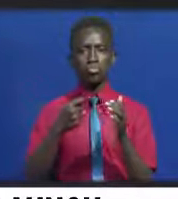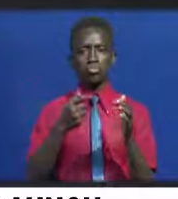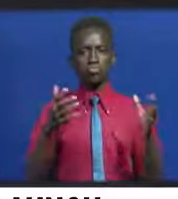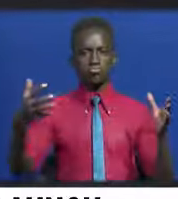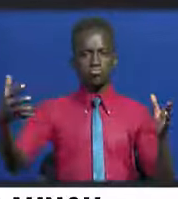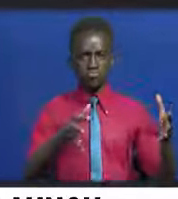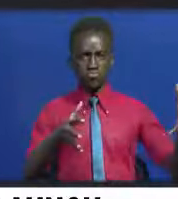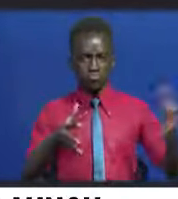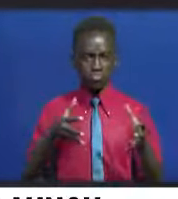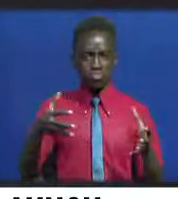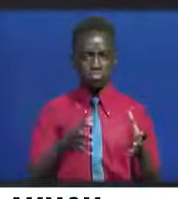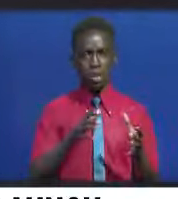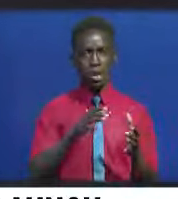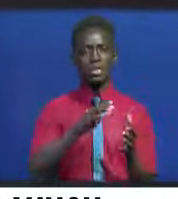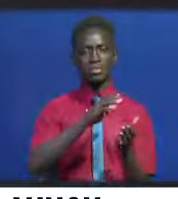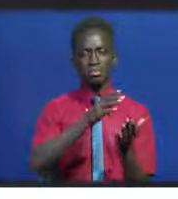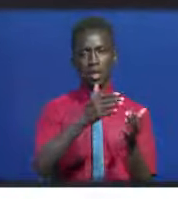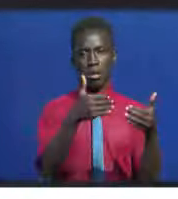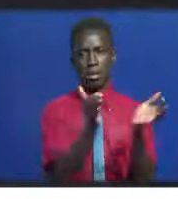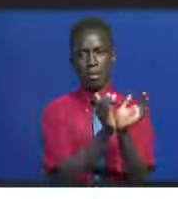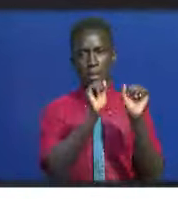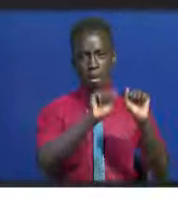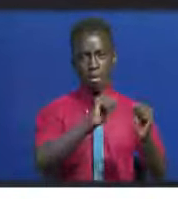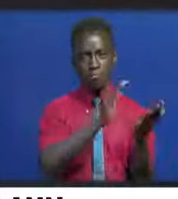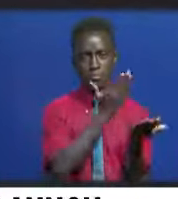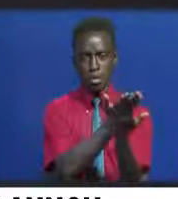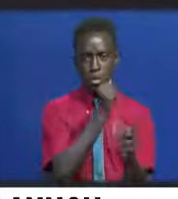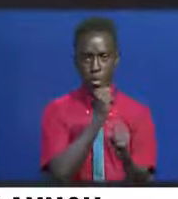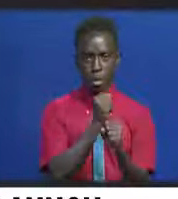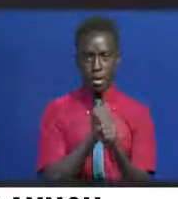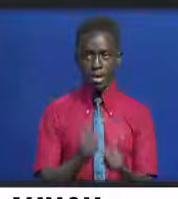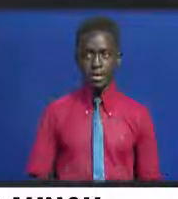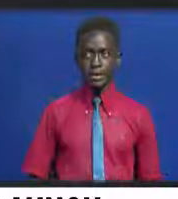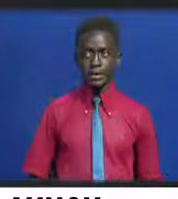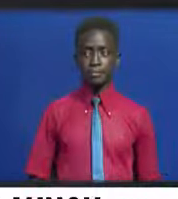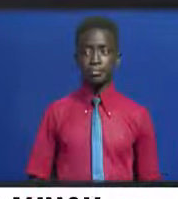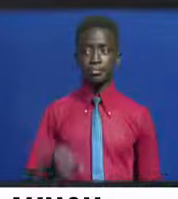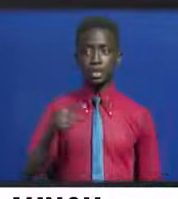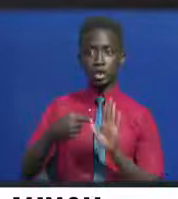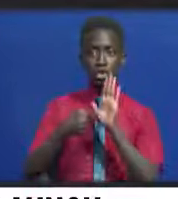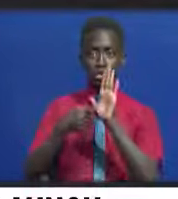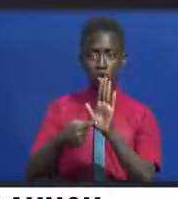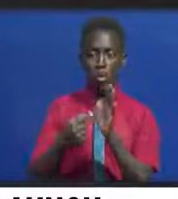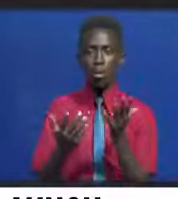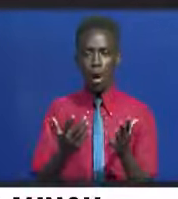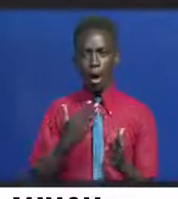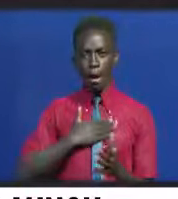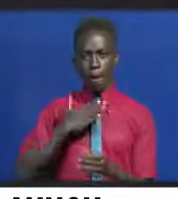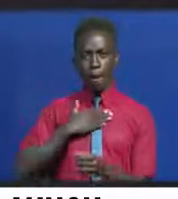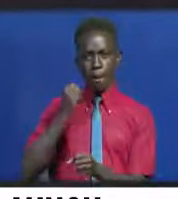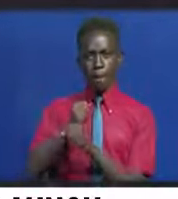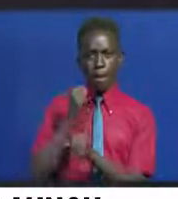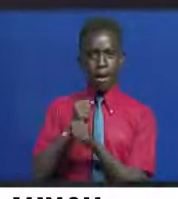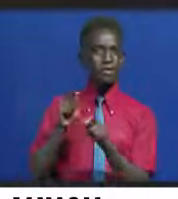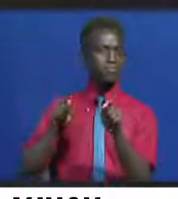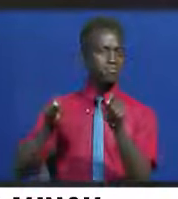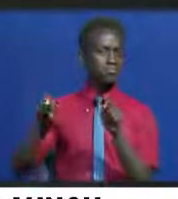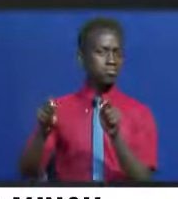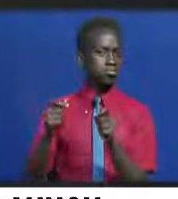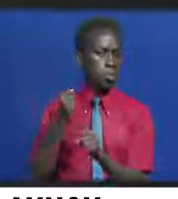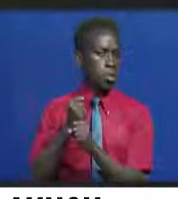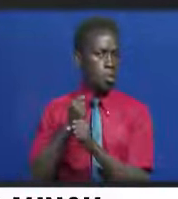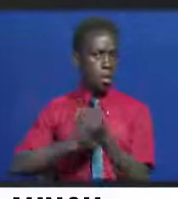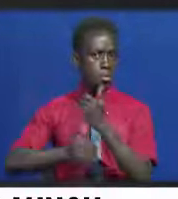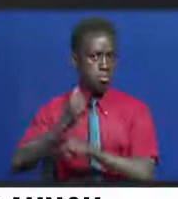which is an outcome of radical reforms in the educational sector that our administration is undertaking, elevates Kenya to one